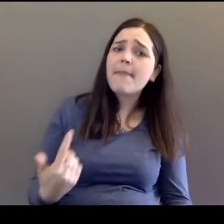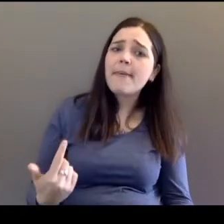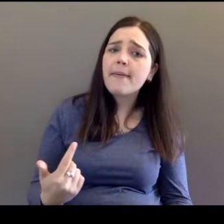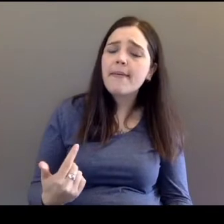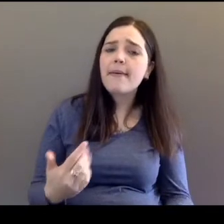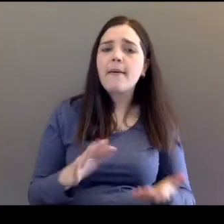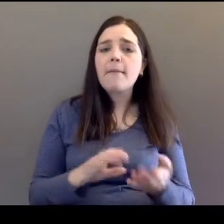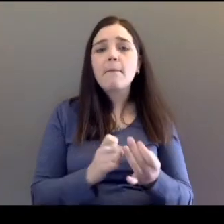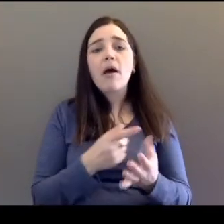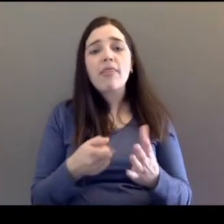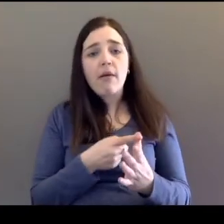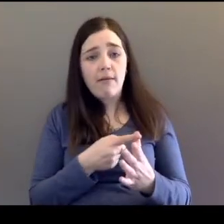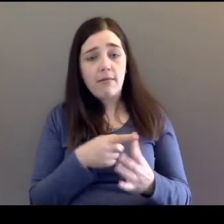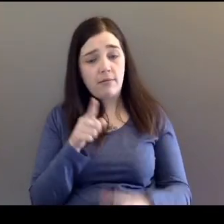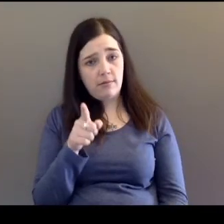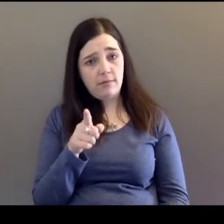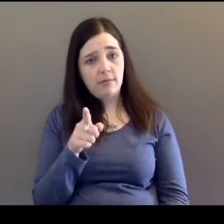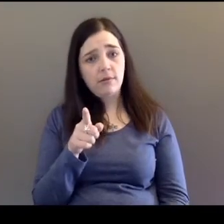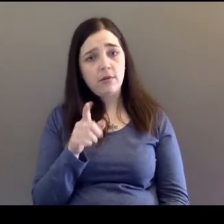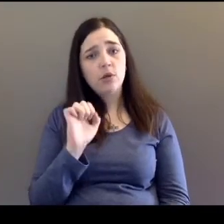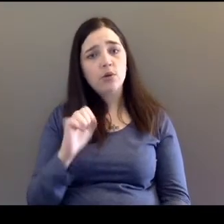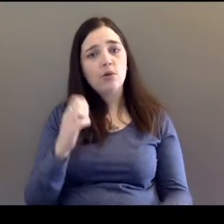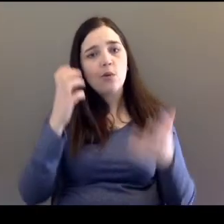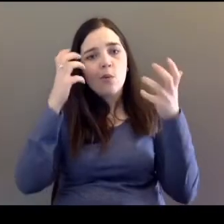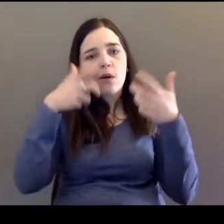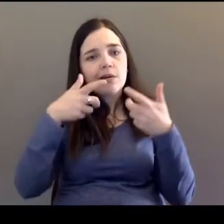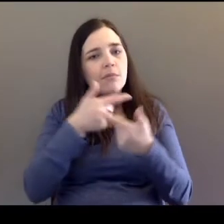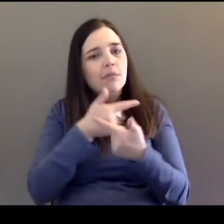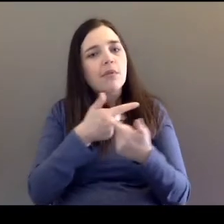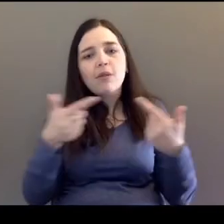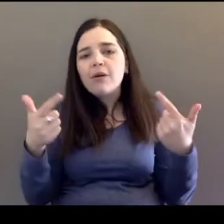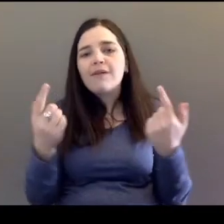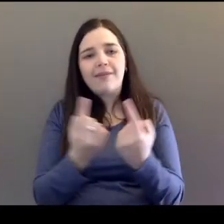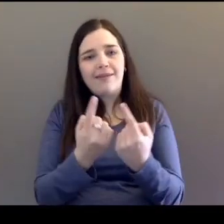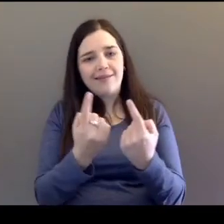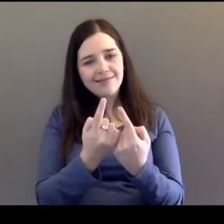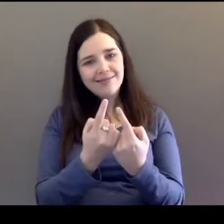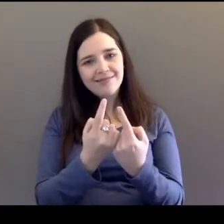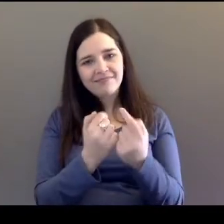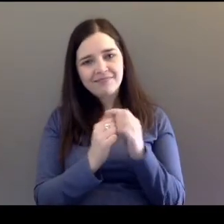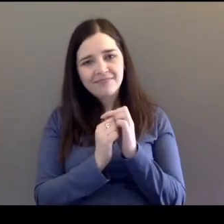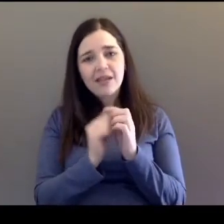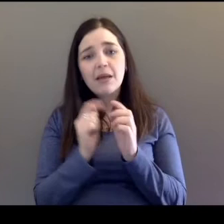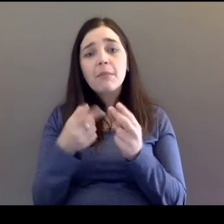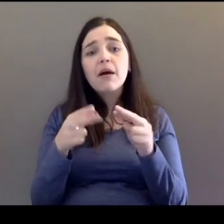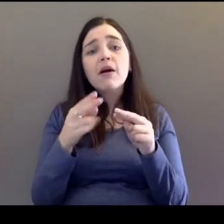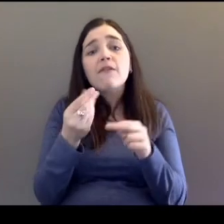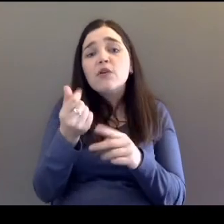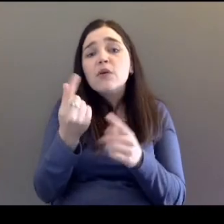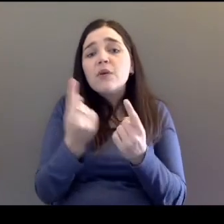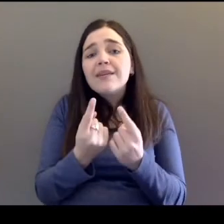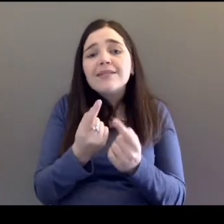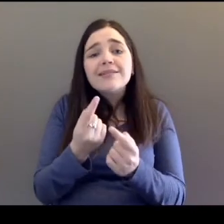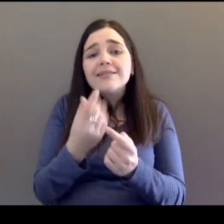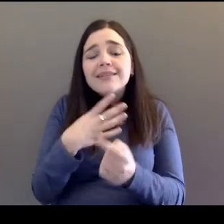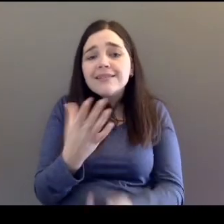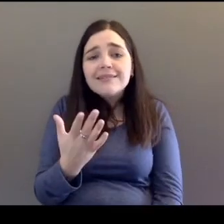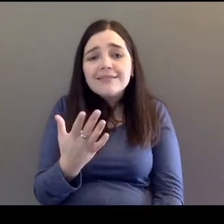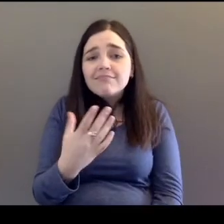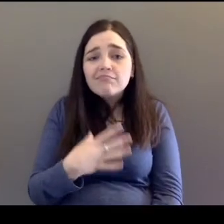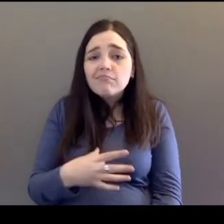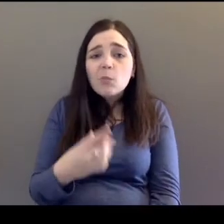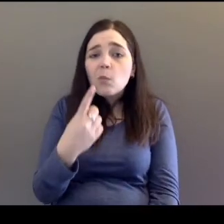"Martha," the Lord answered, "you're worried about many things, but a few things are needed. Only